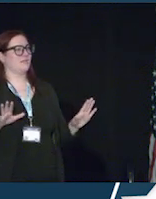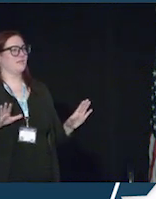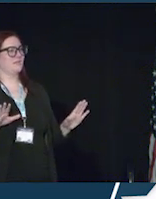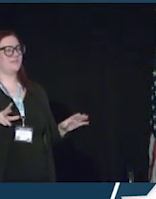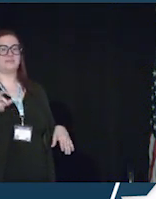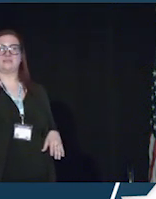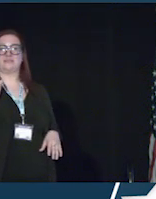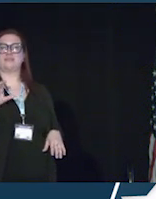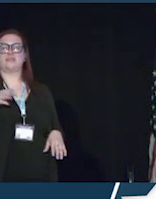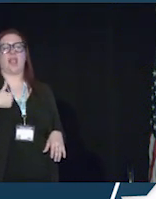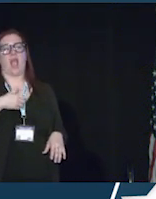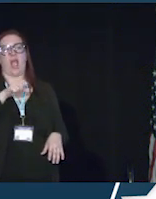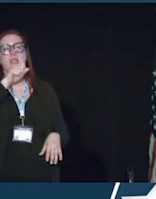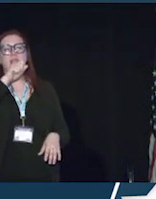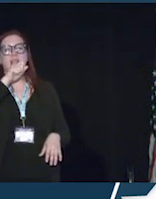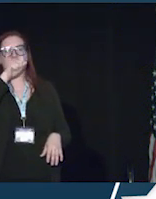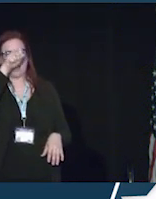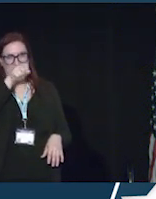do love